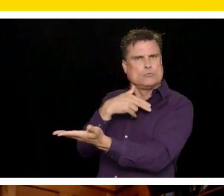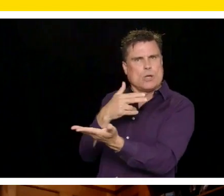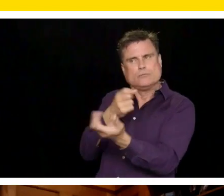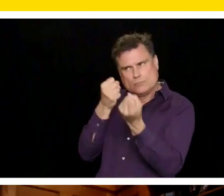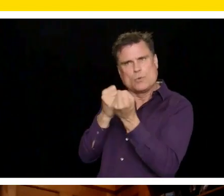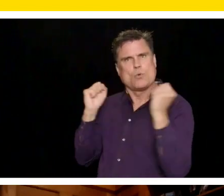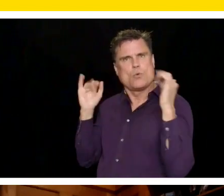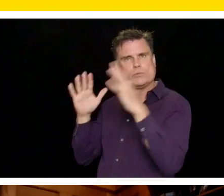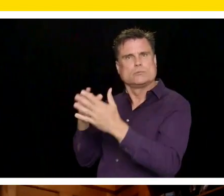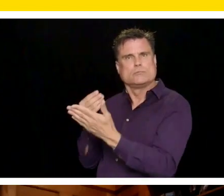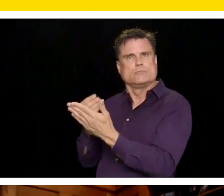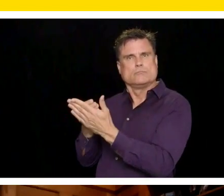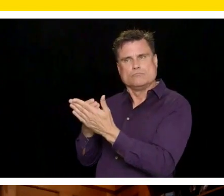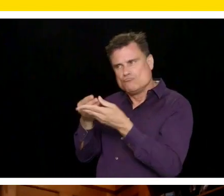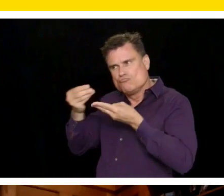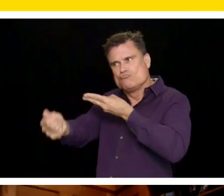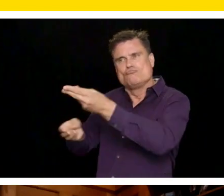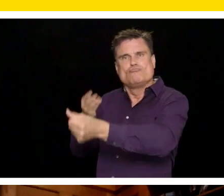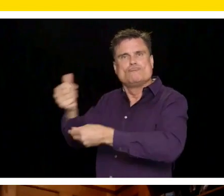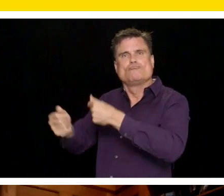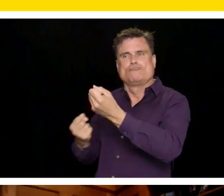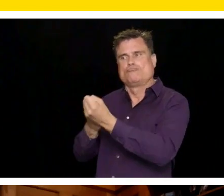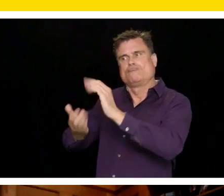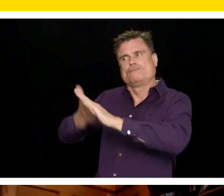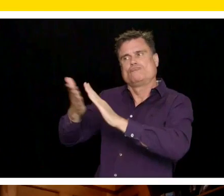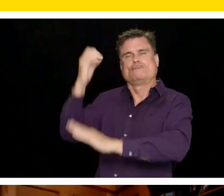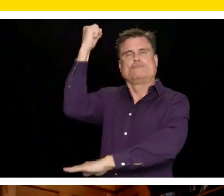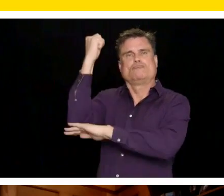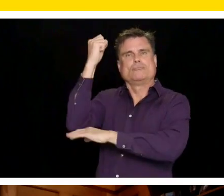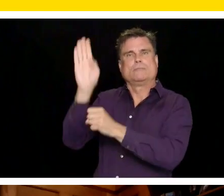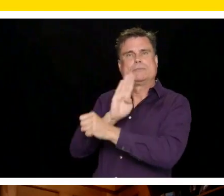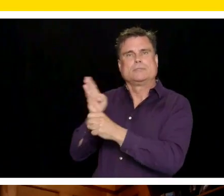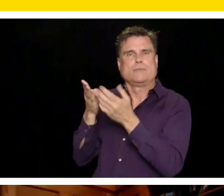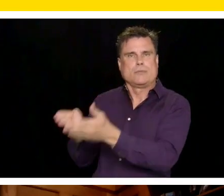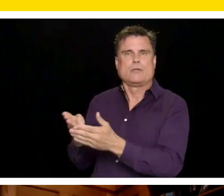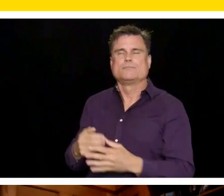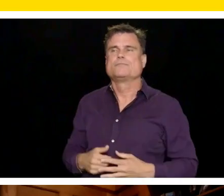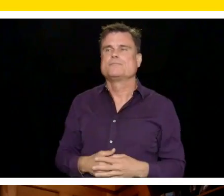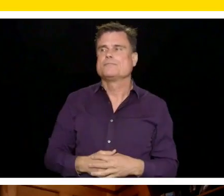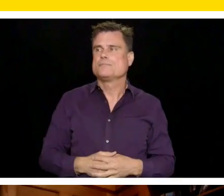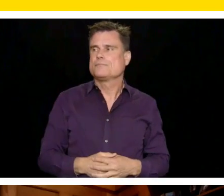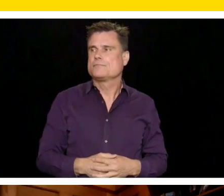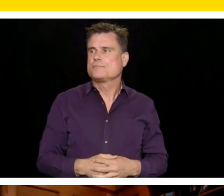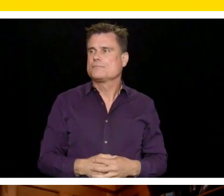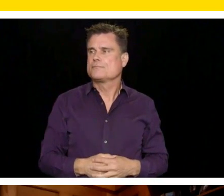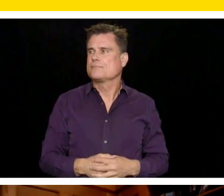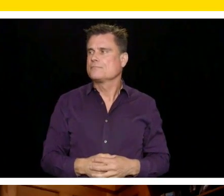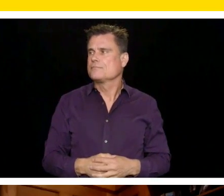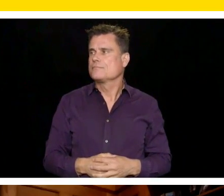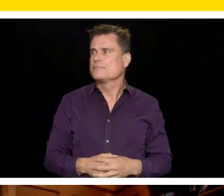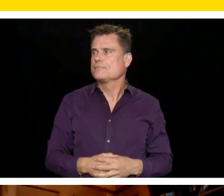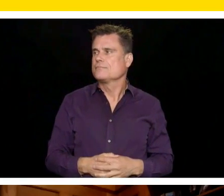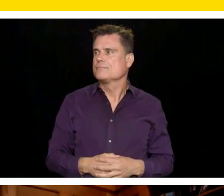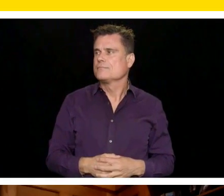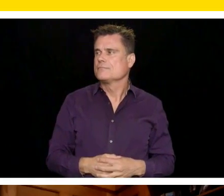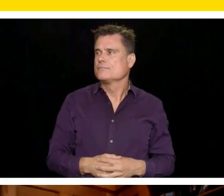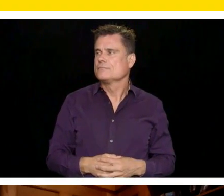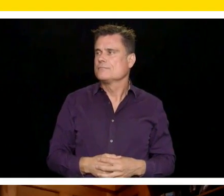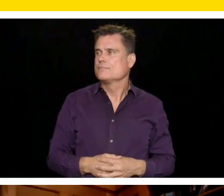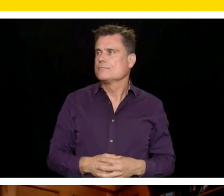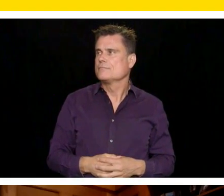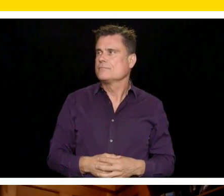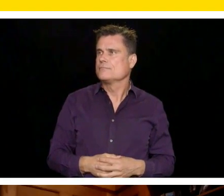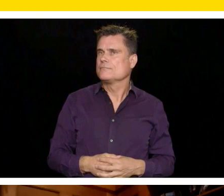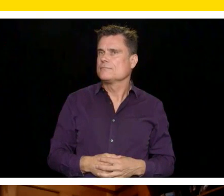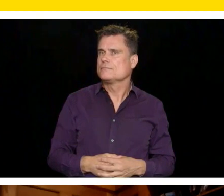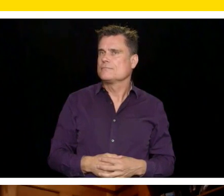and it asks us as ministers to make a decision on a particular item. And this happened to be a funding item to expand the Small Business